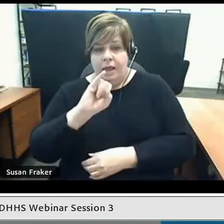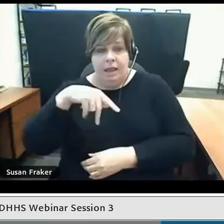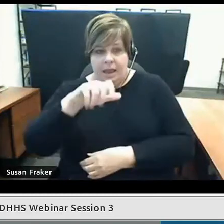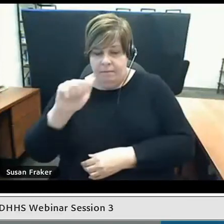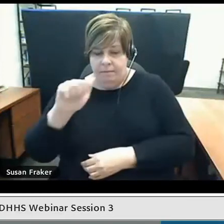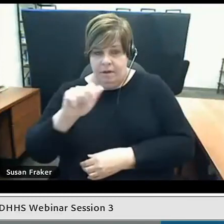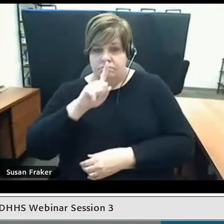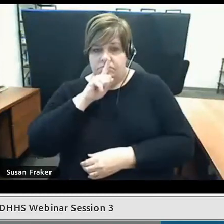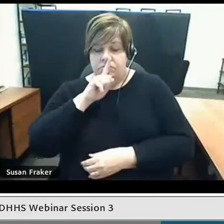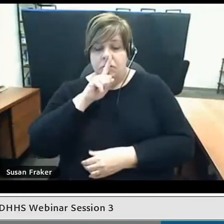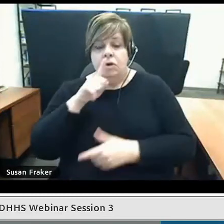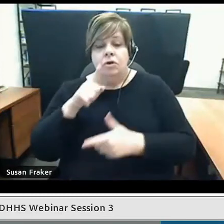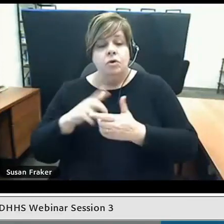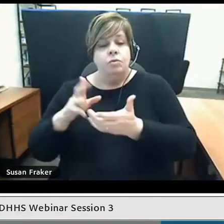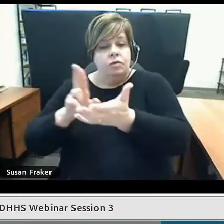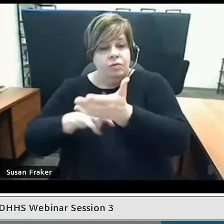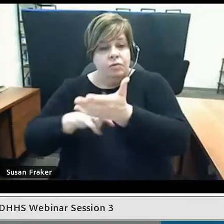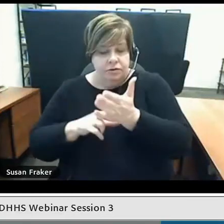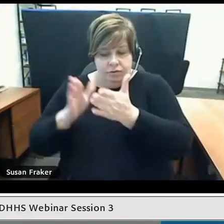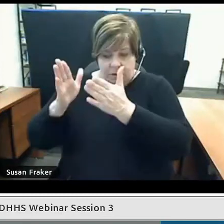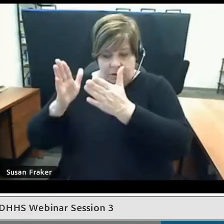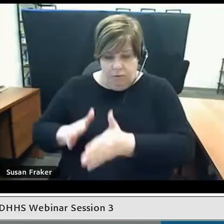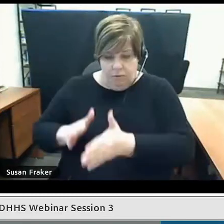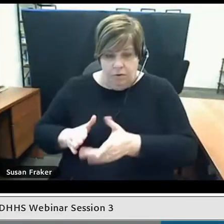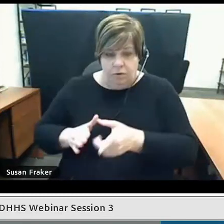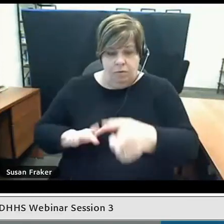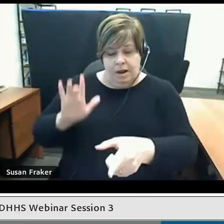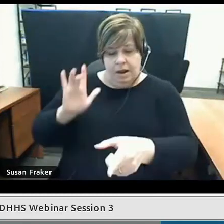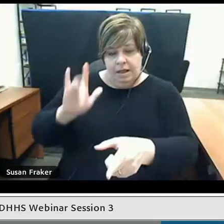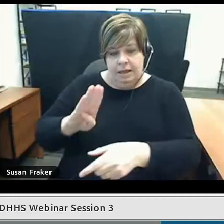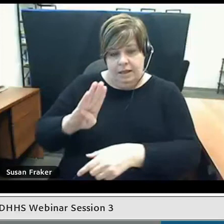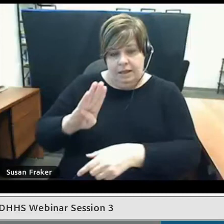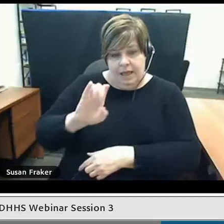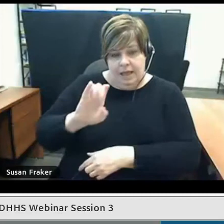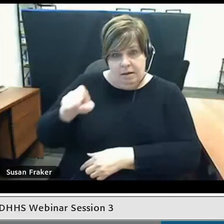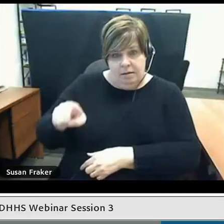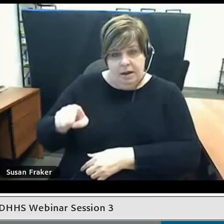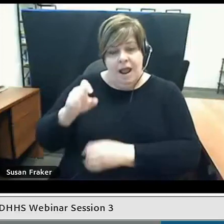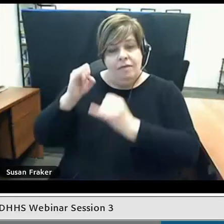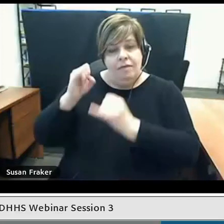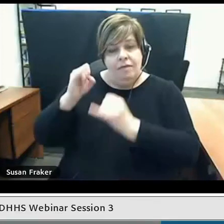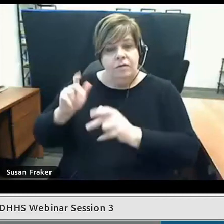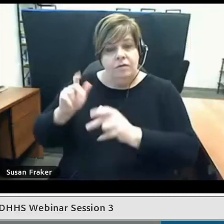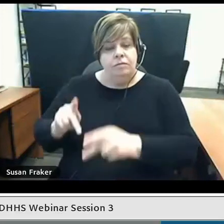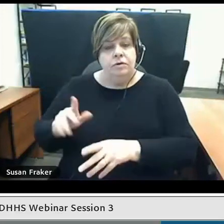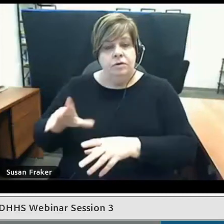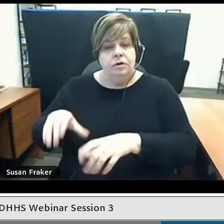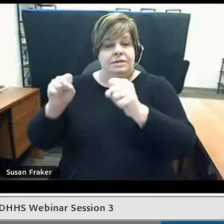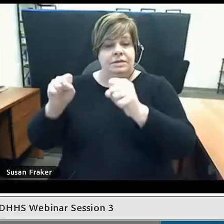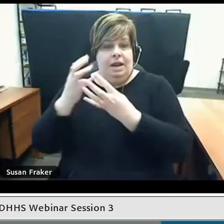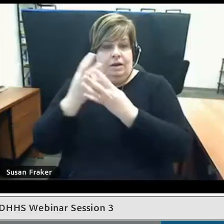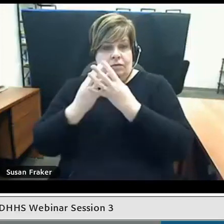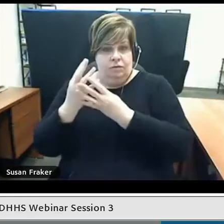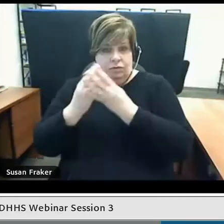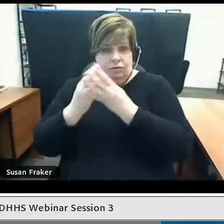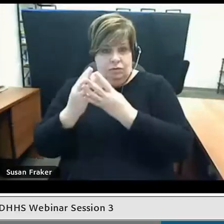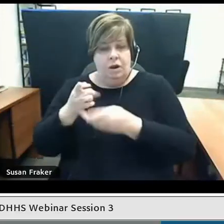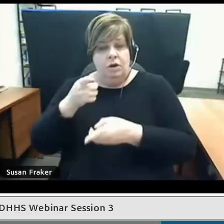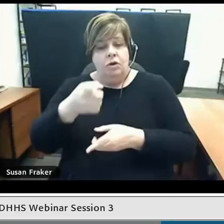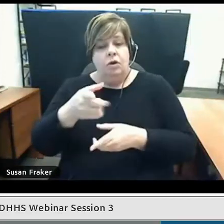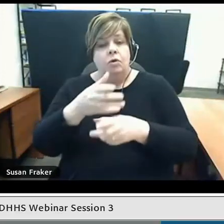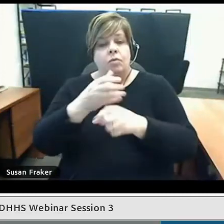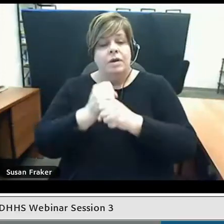would register them and you would go to this box, and the individual would take that screener and you would be able to